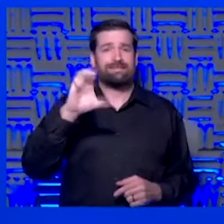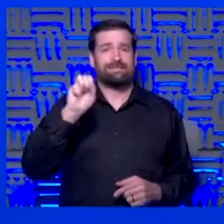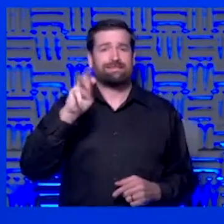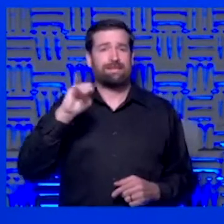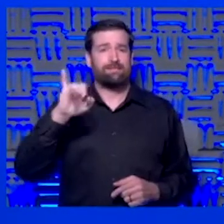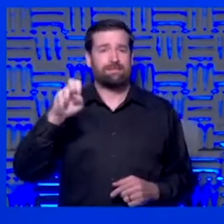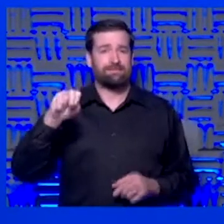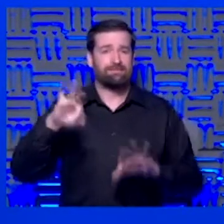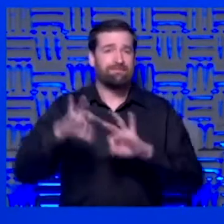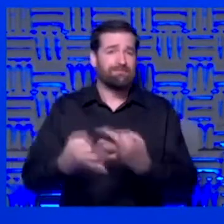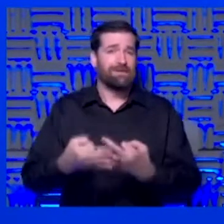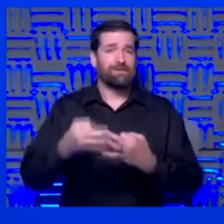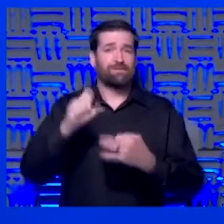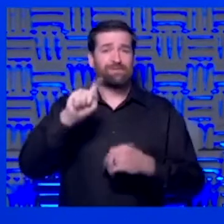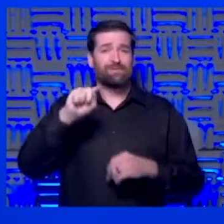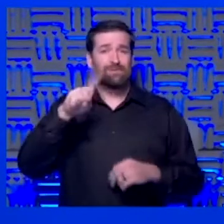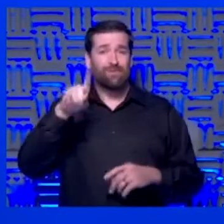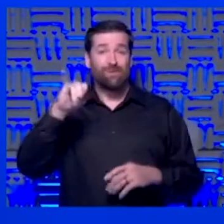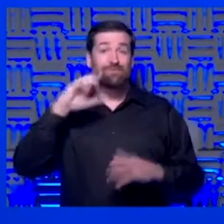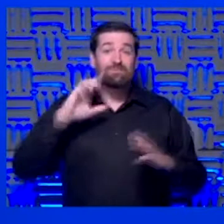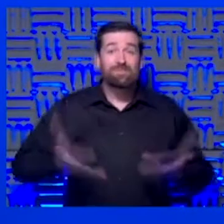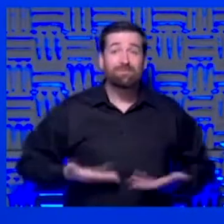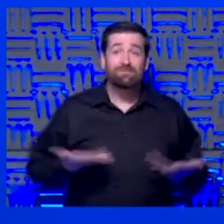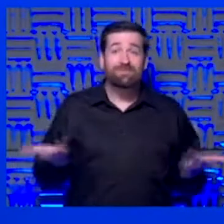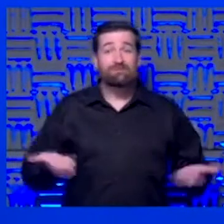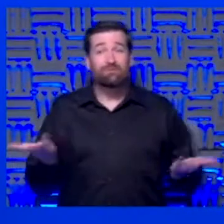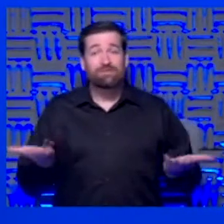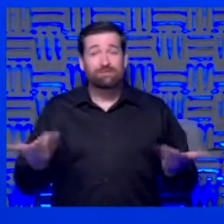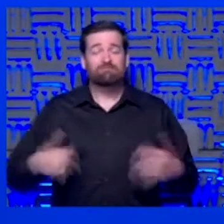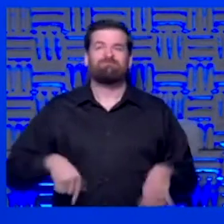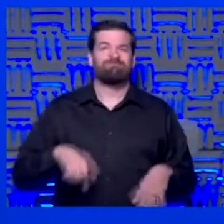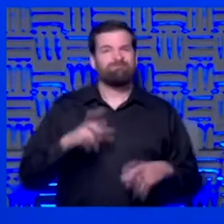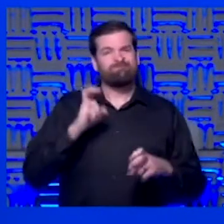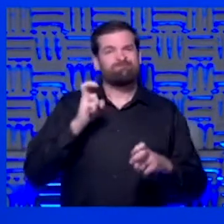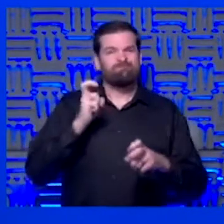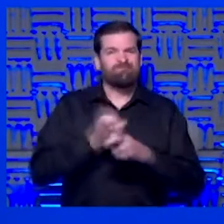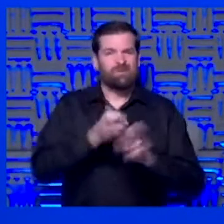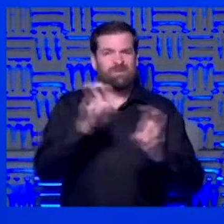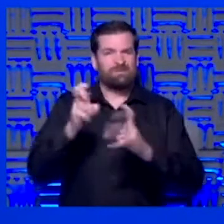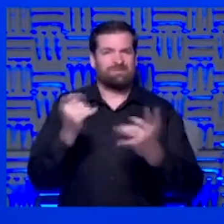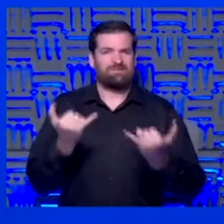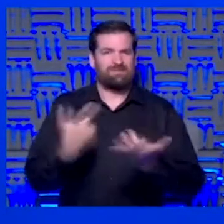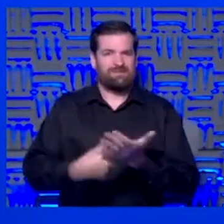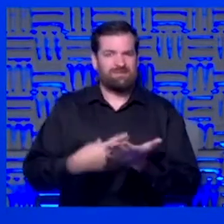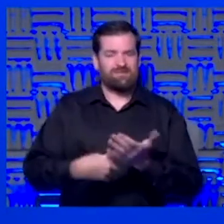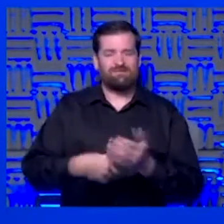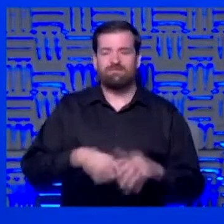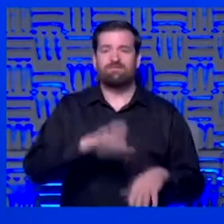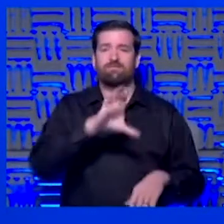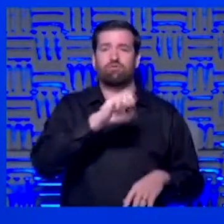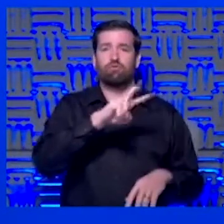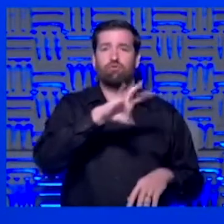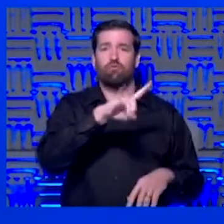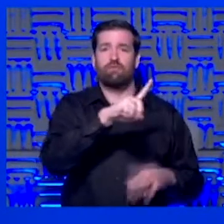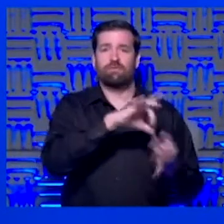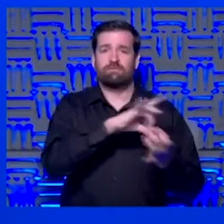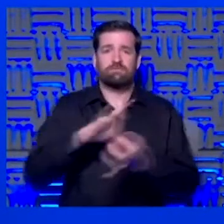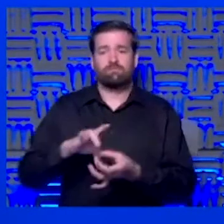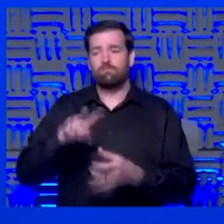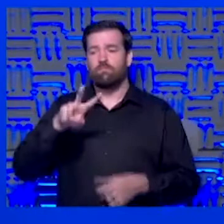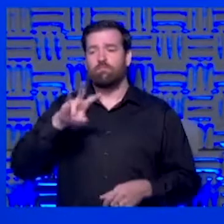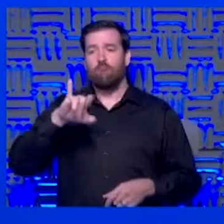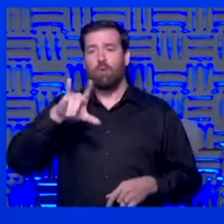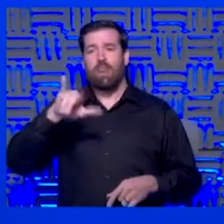and we are really glad you are joining us today. Our topic may be a little hard for some folks to hear. It is the COVID-19 connection to